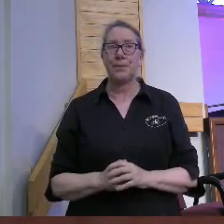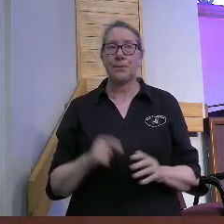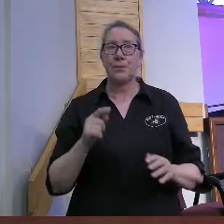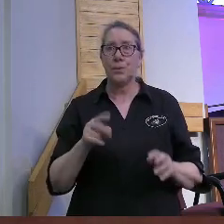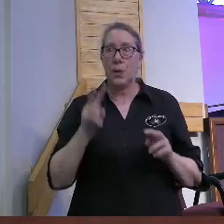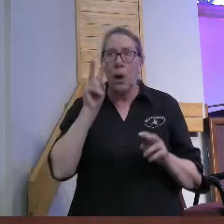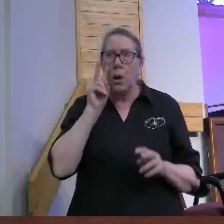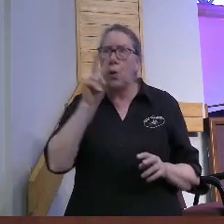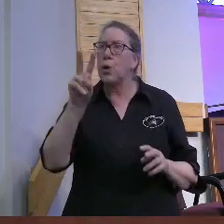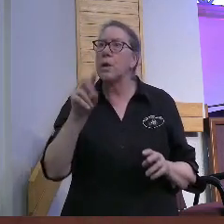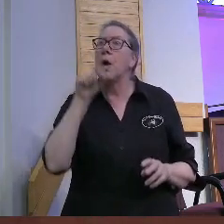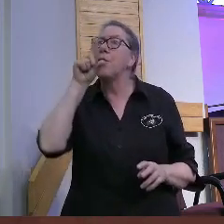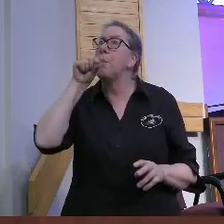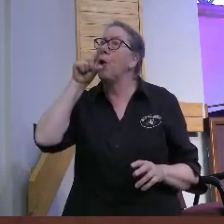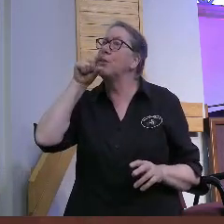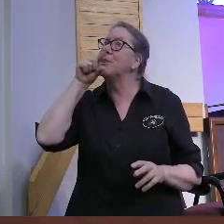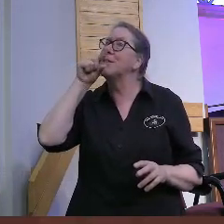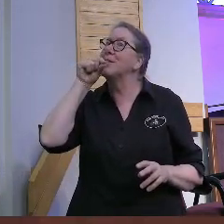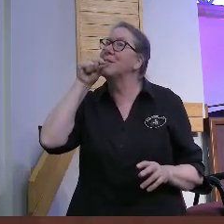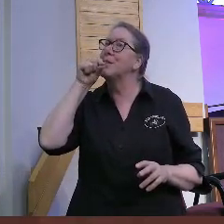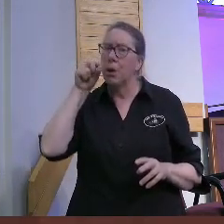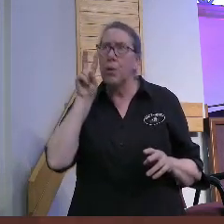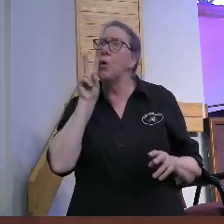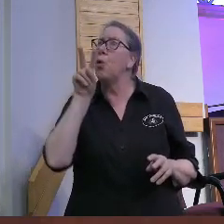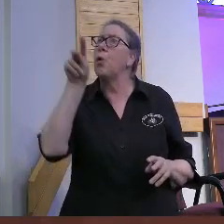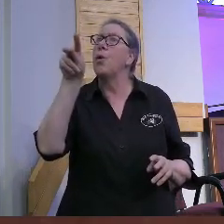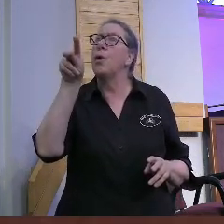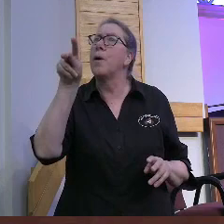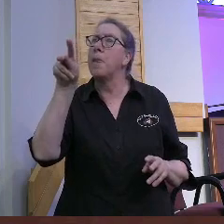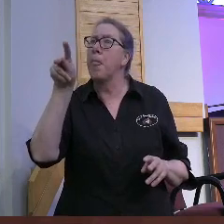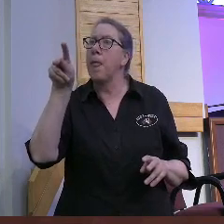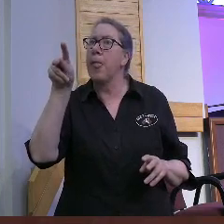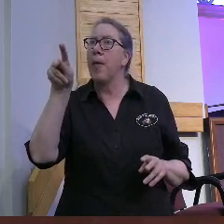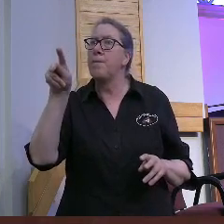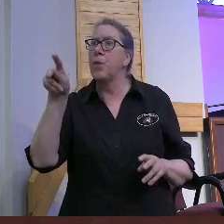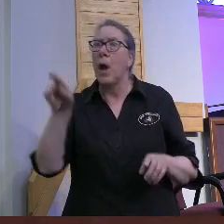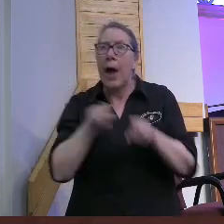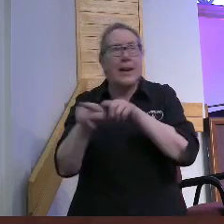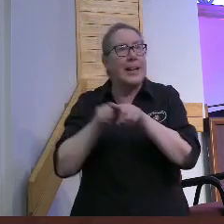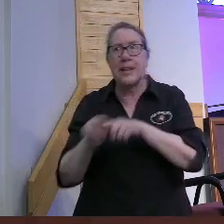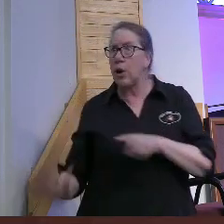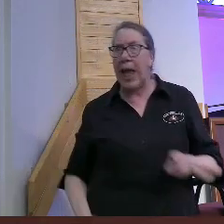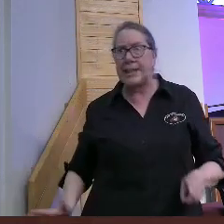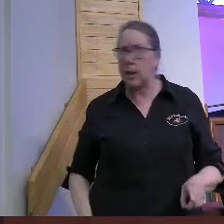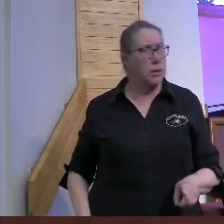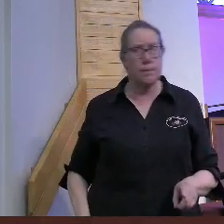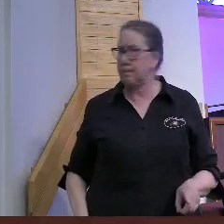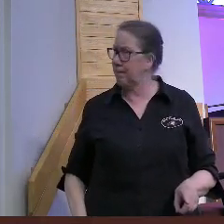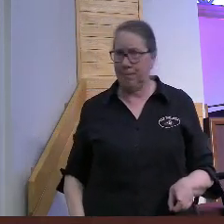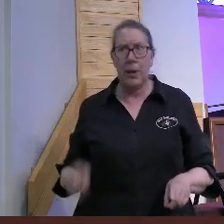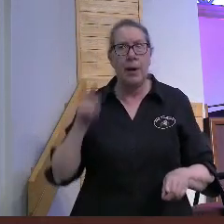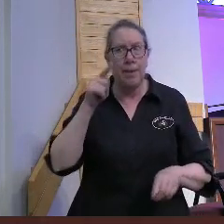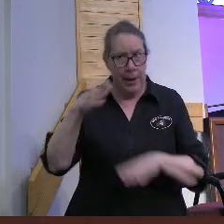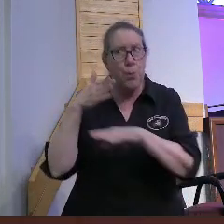the birds. Look at the birds. And so when we look at the birds, it's not a lesson in laziness. Because they dig